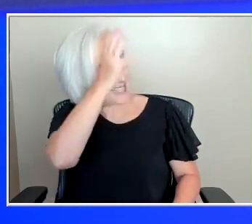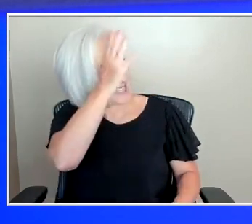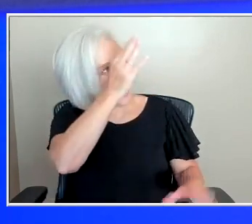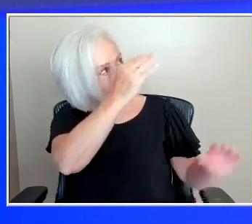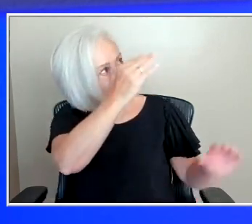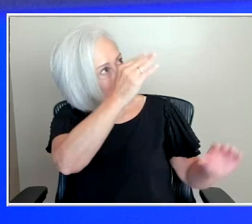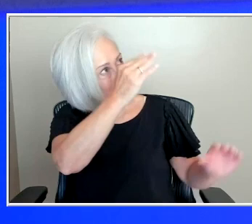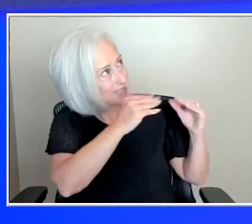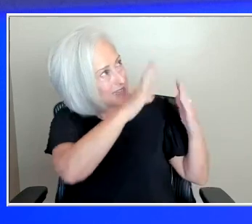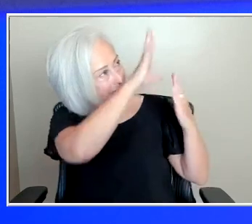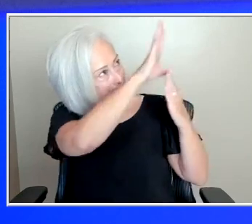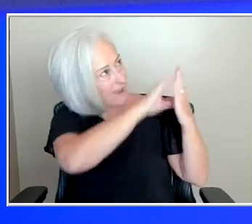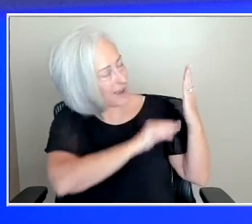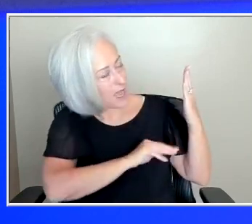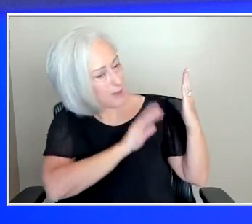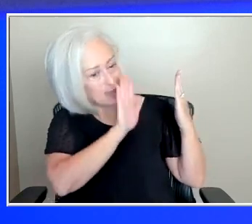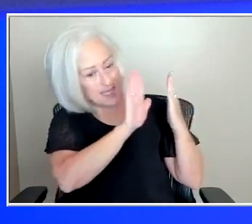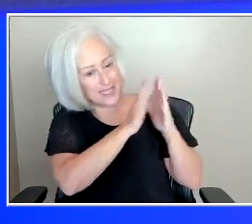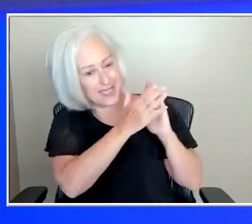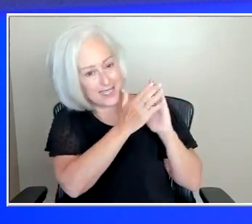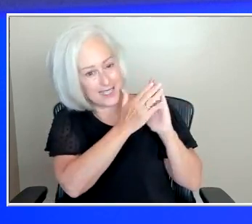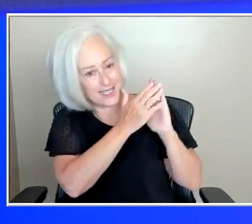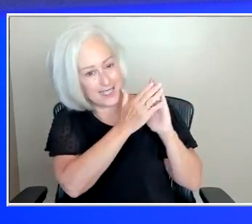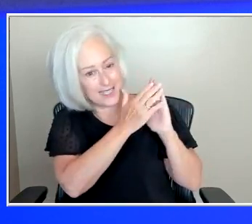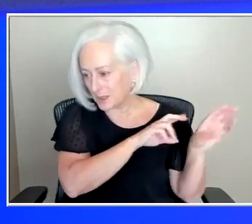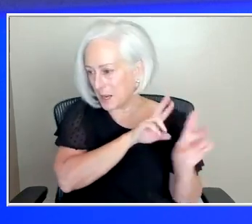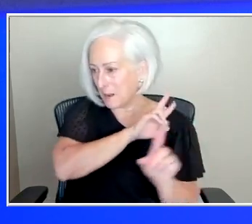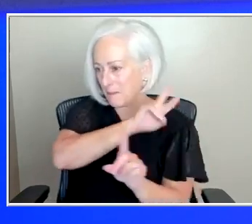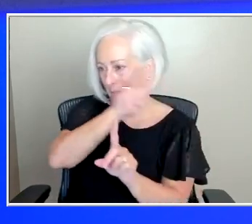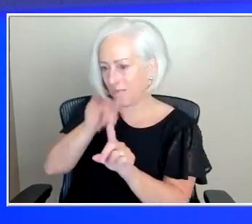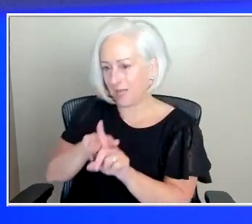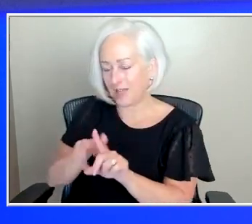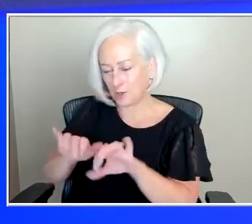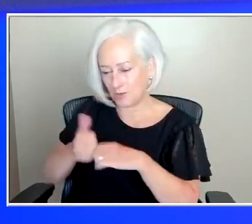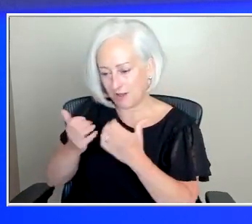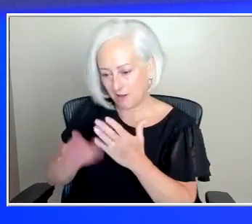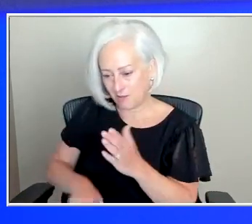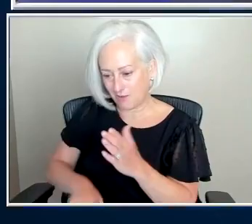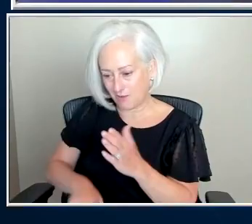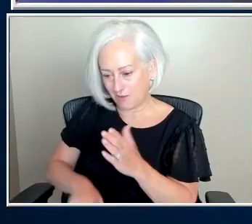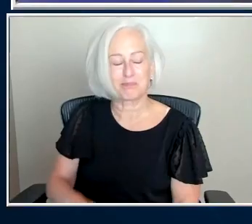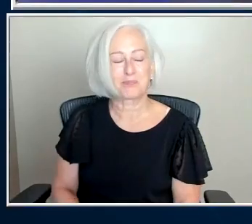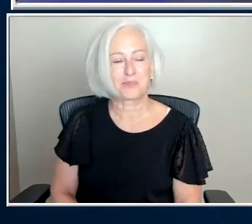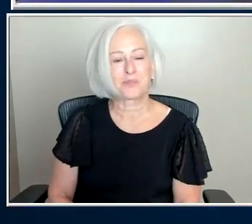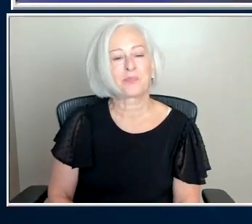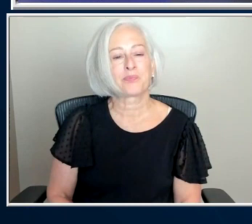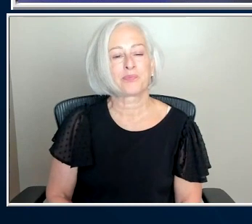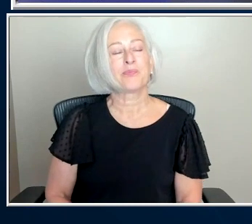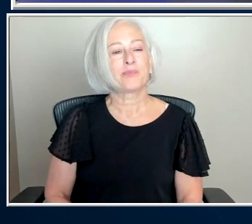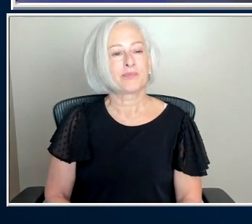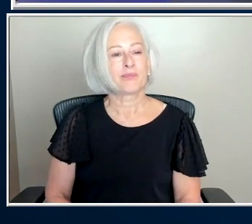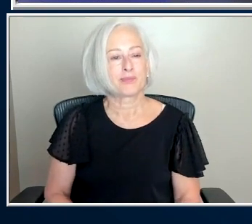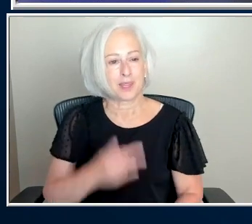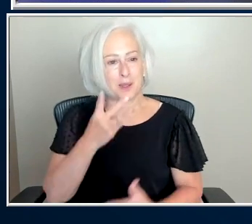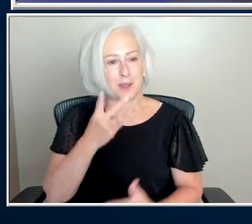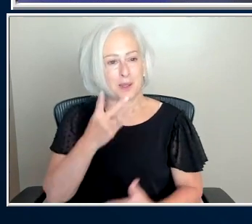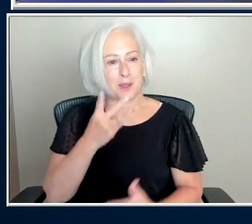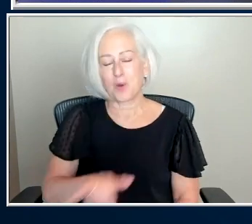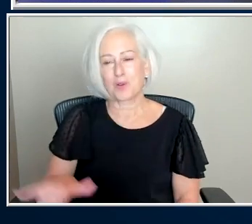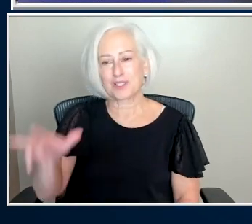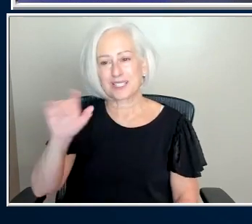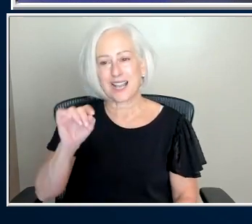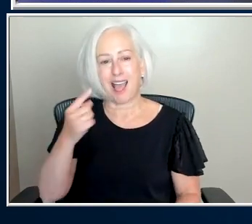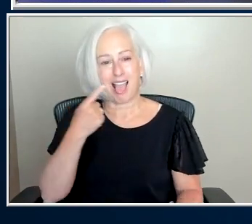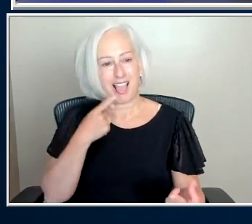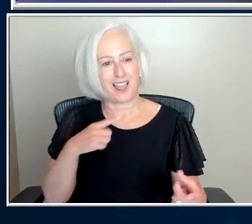did to him. And that was my go-by. Well, both your styles are very effective. You know, it's. I think,